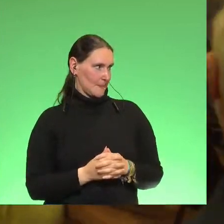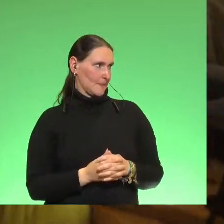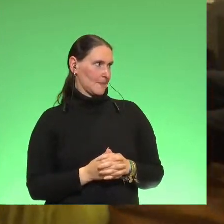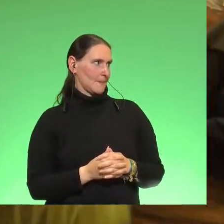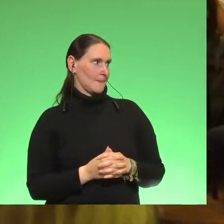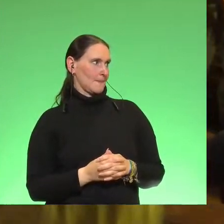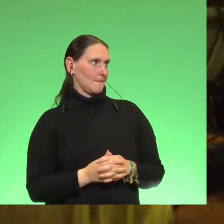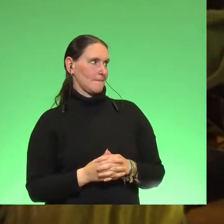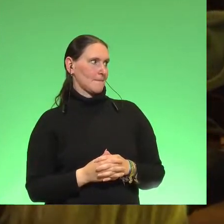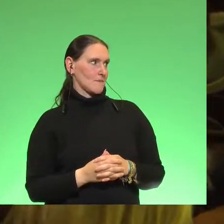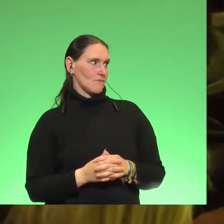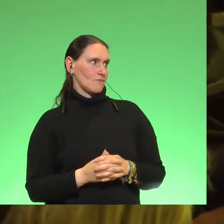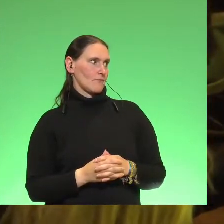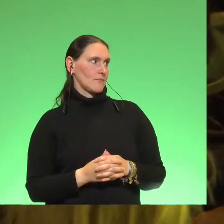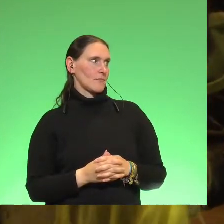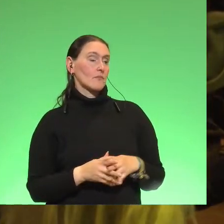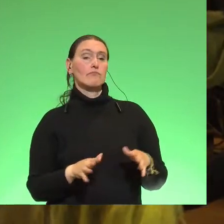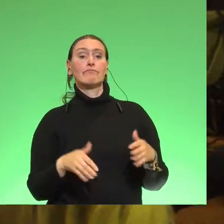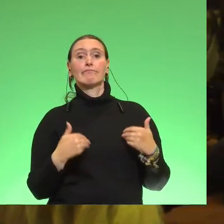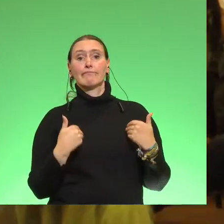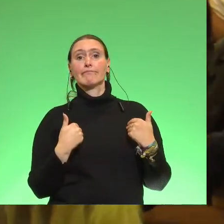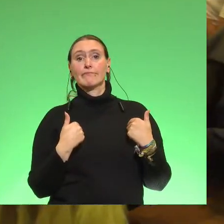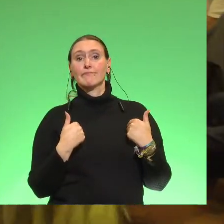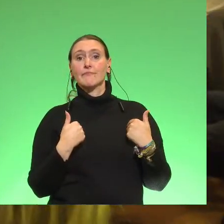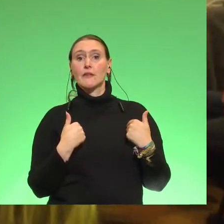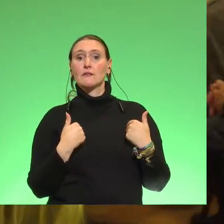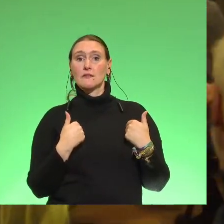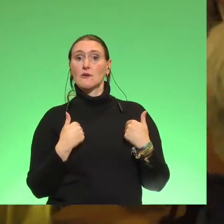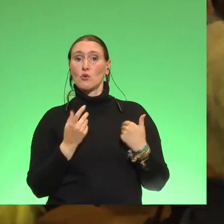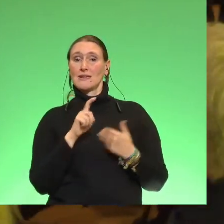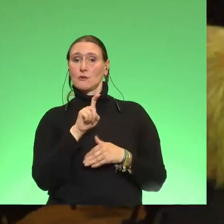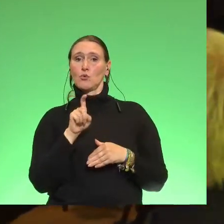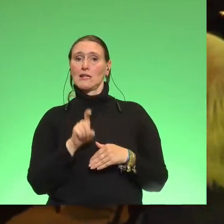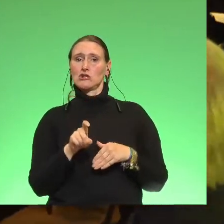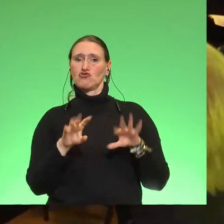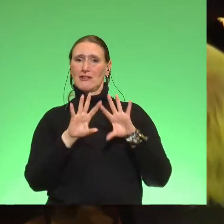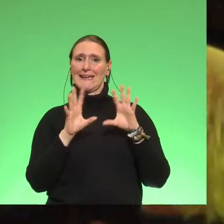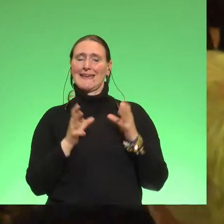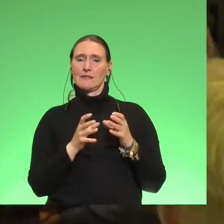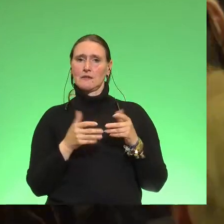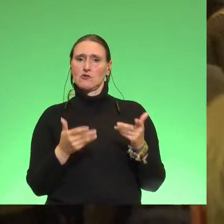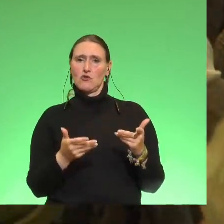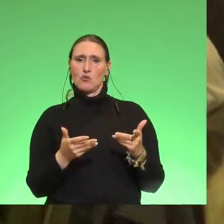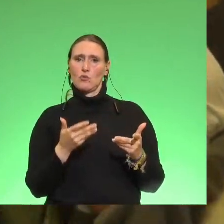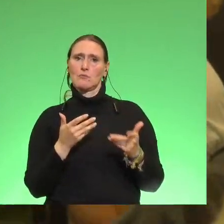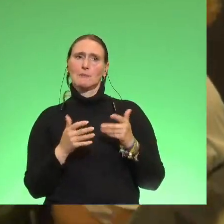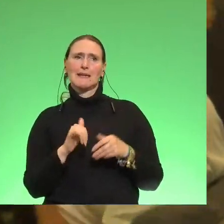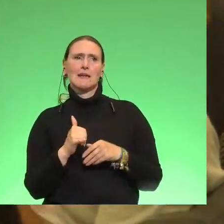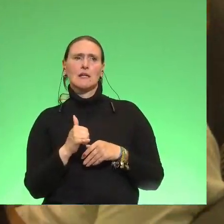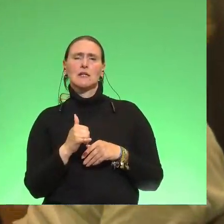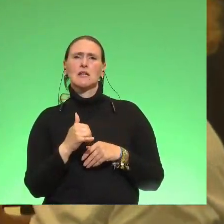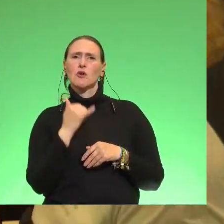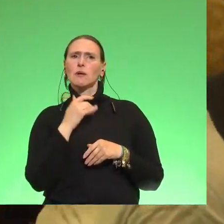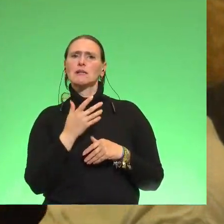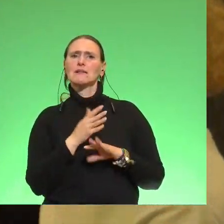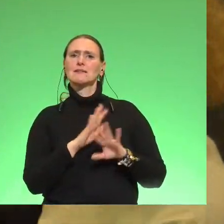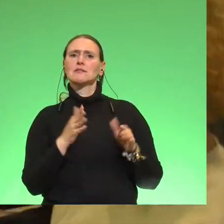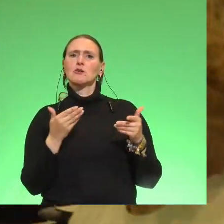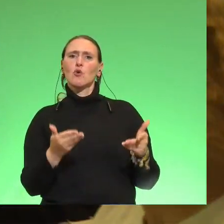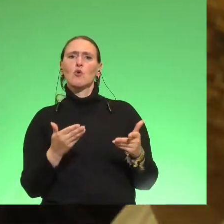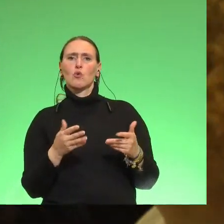So I think also this comment and question is also, correct me if I'm wrong, but it's also aimed to us in Ruang Rupa,